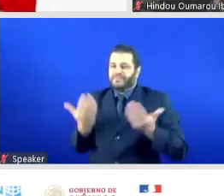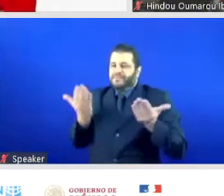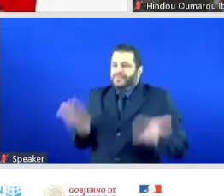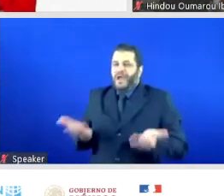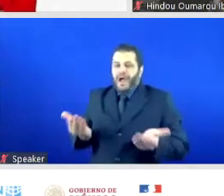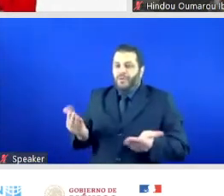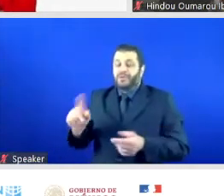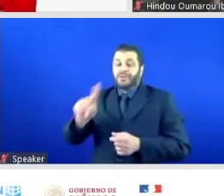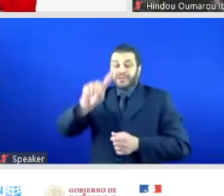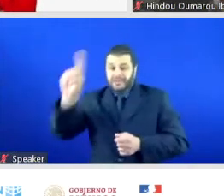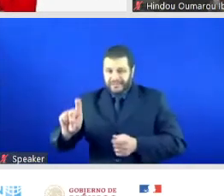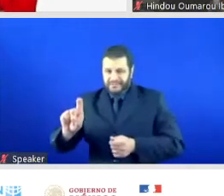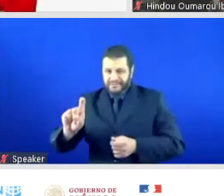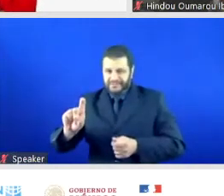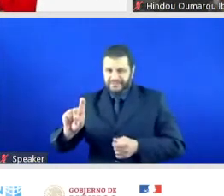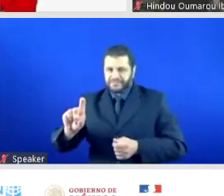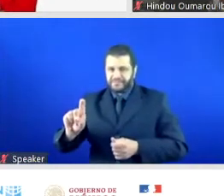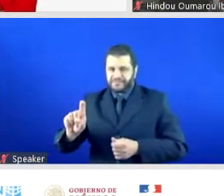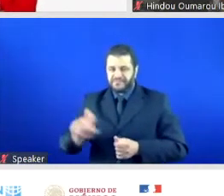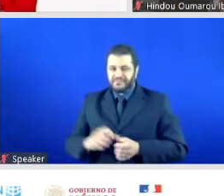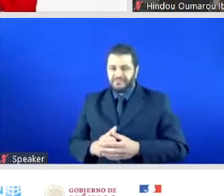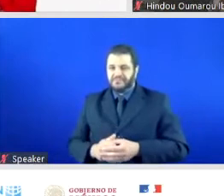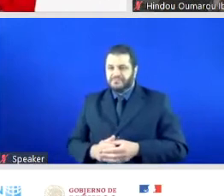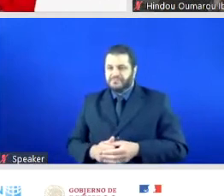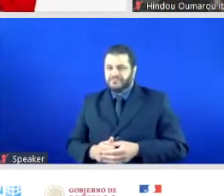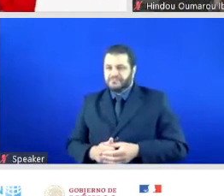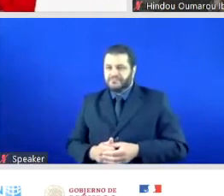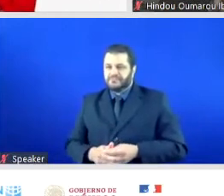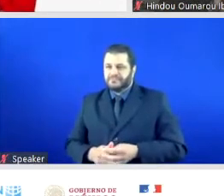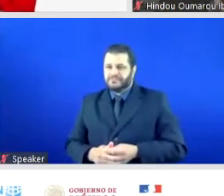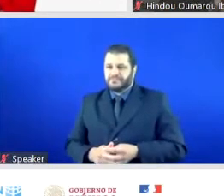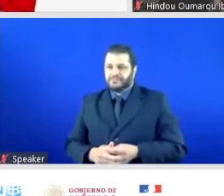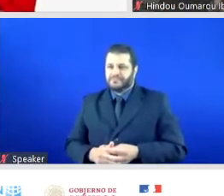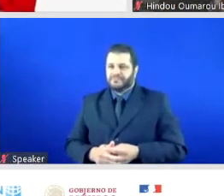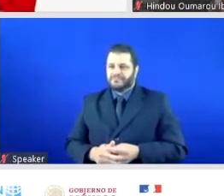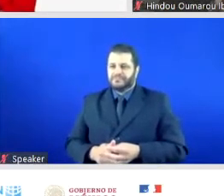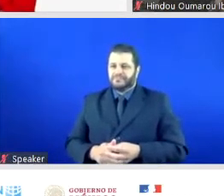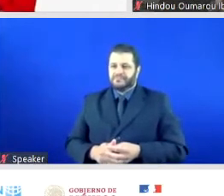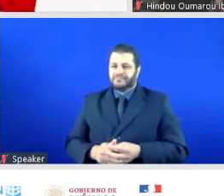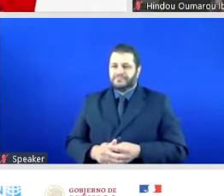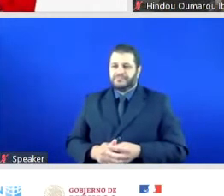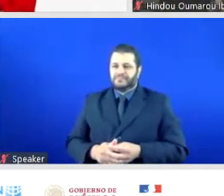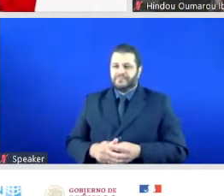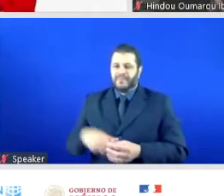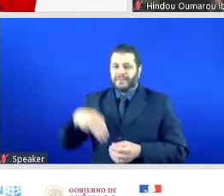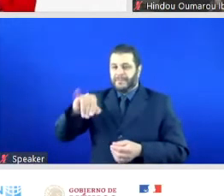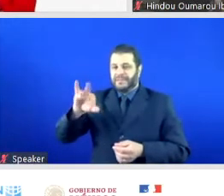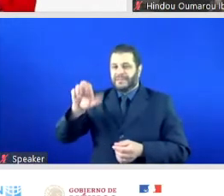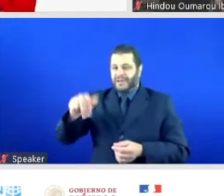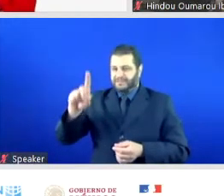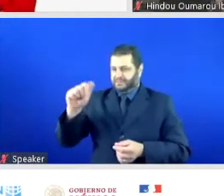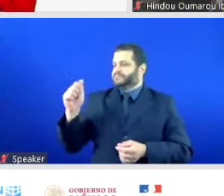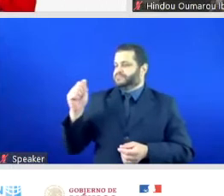we've heard that it's, I think Madame Miranda said before, it's impossible to dissociate the